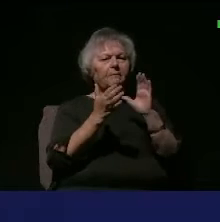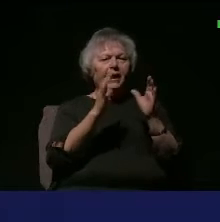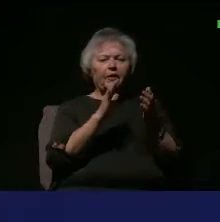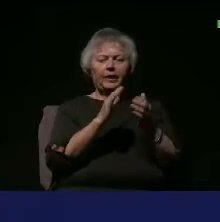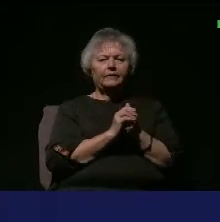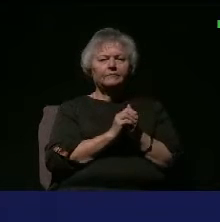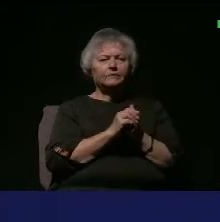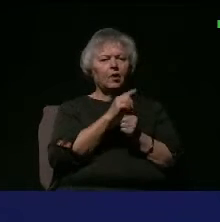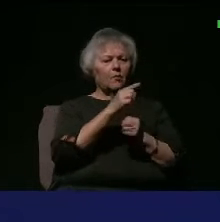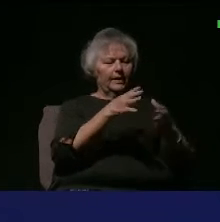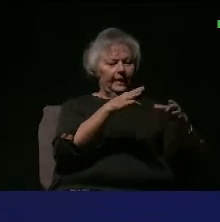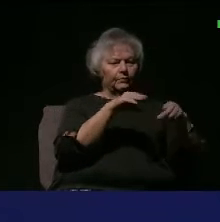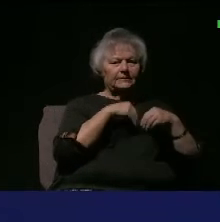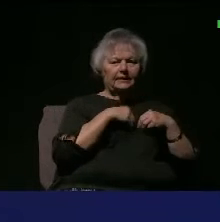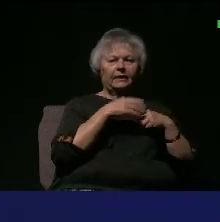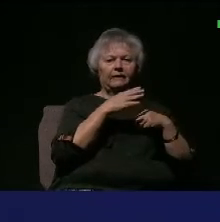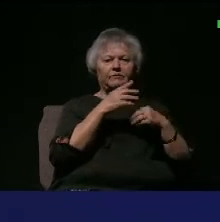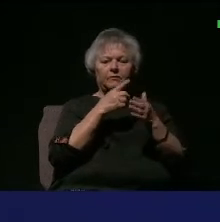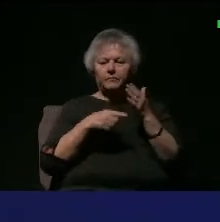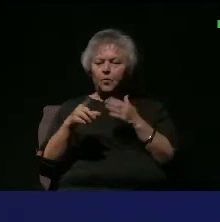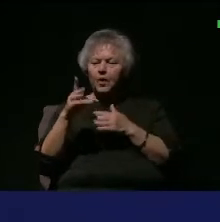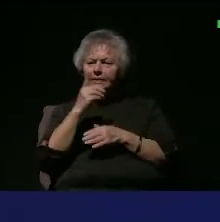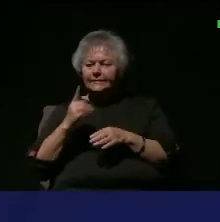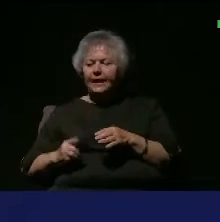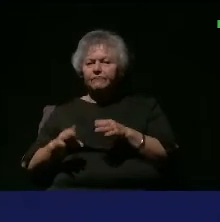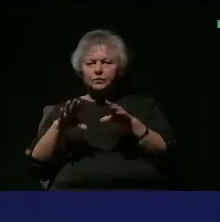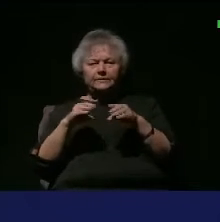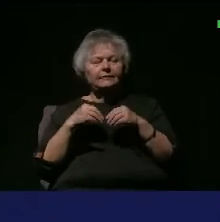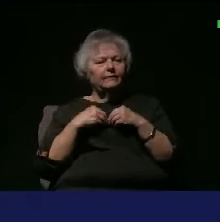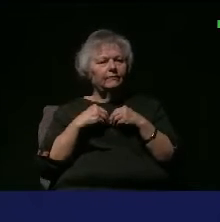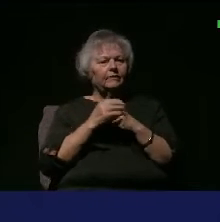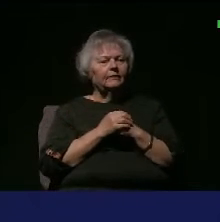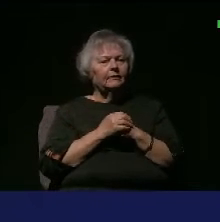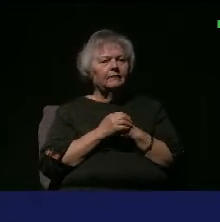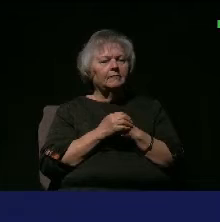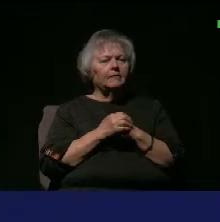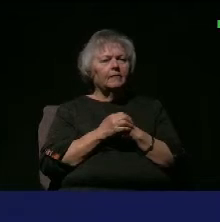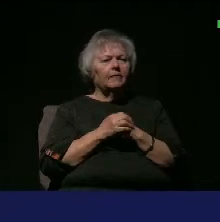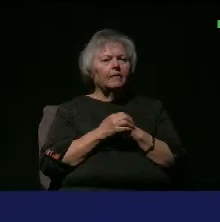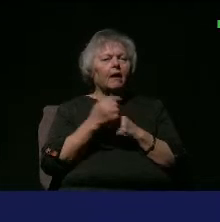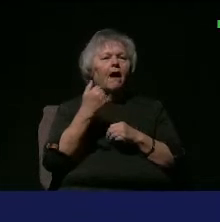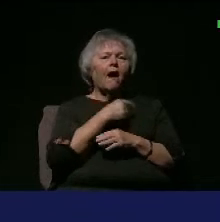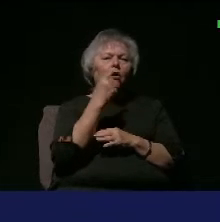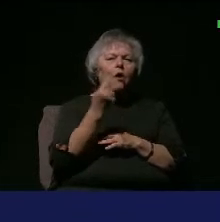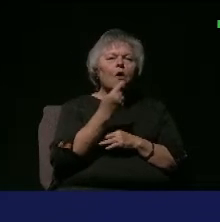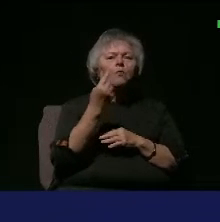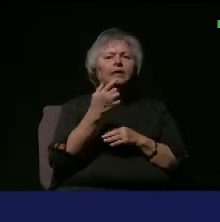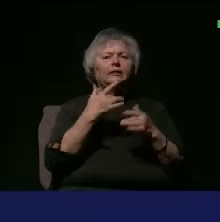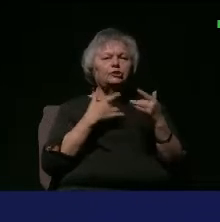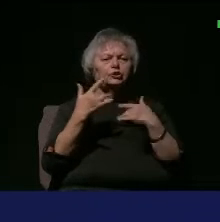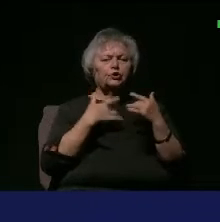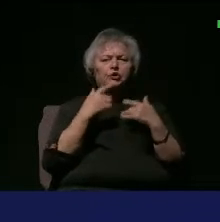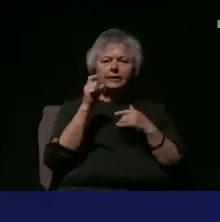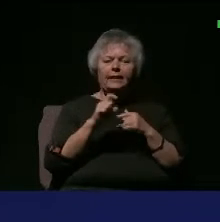afraid that we're going to be underappreciated while someone else is overappreciated. Our only concern should be